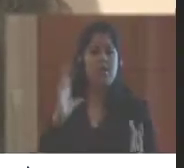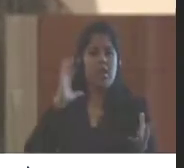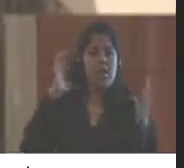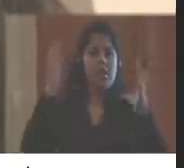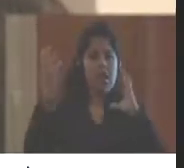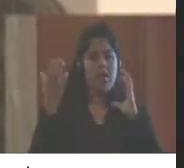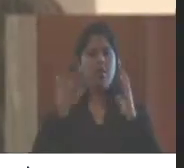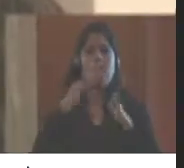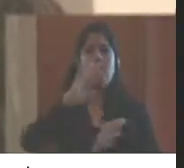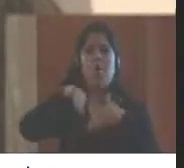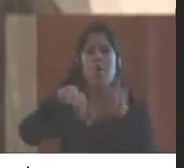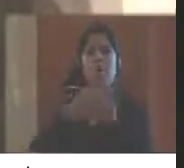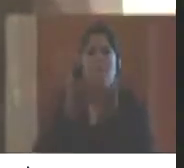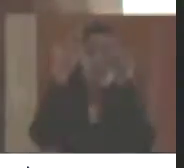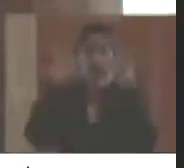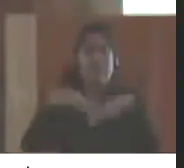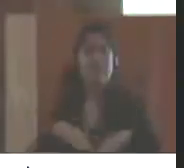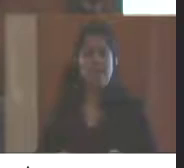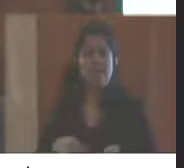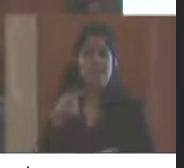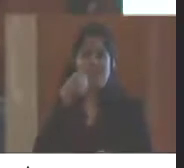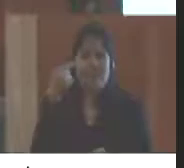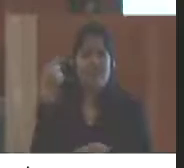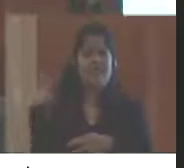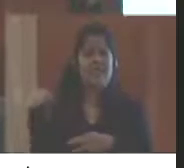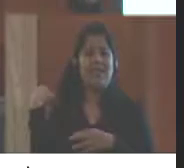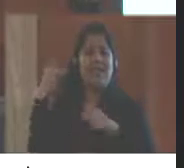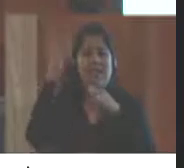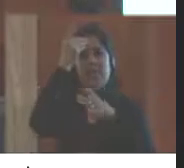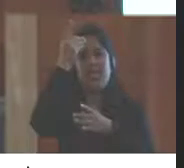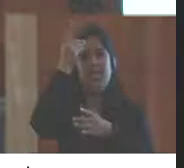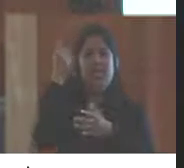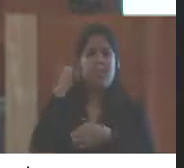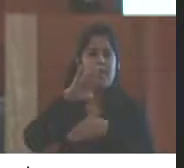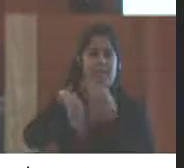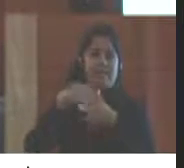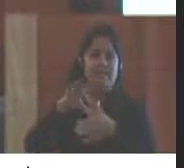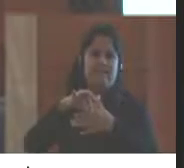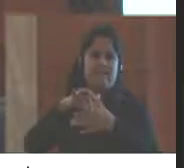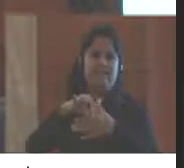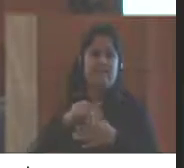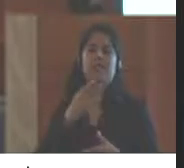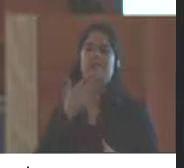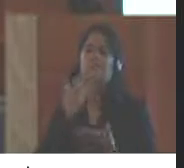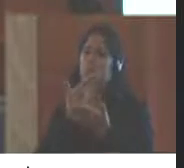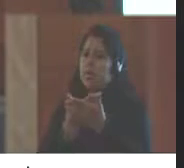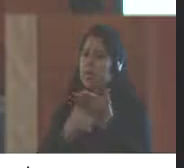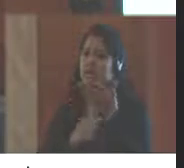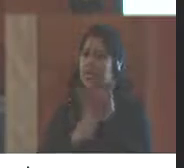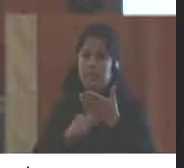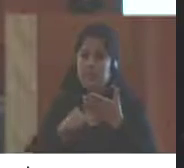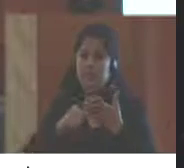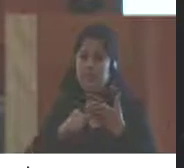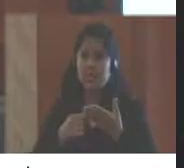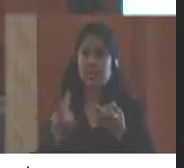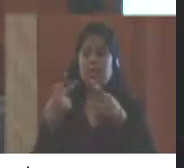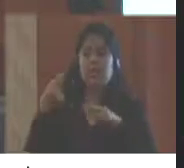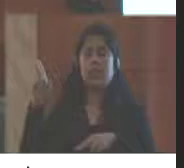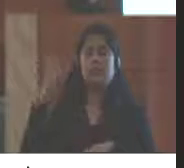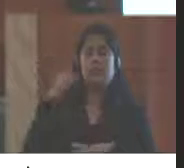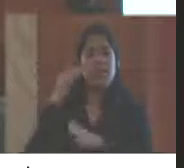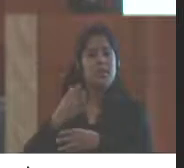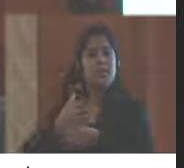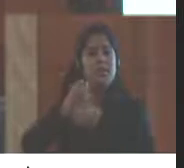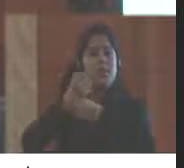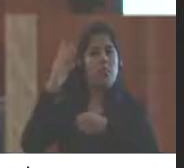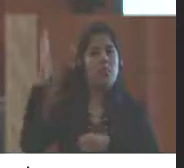Coordination and making changes in the Constitution more agile. I think these are the pending tasks. I would like to